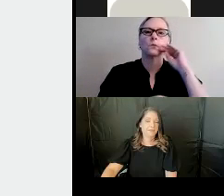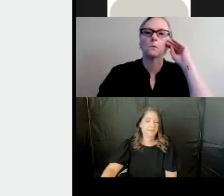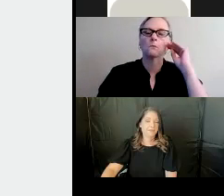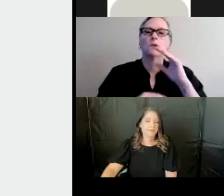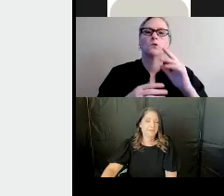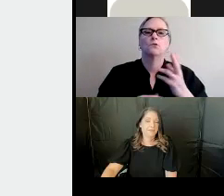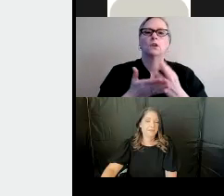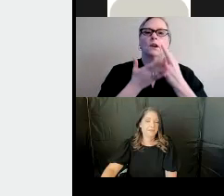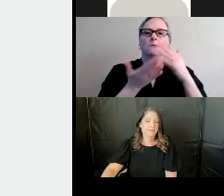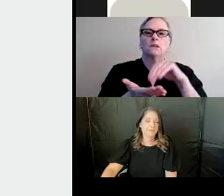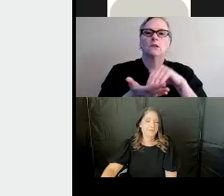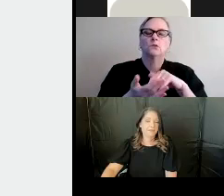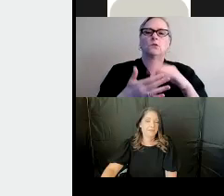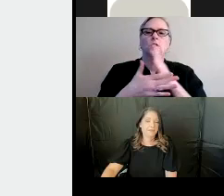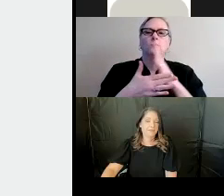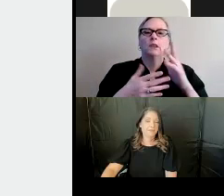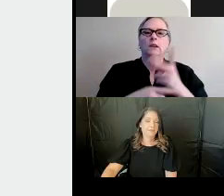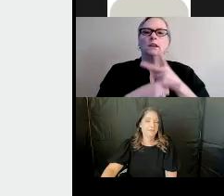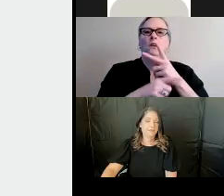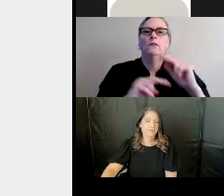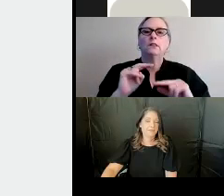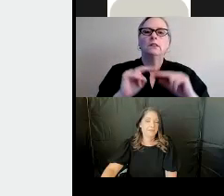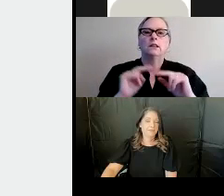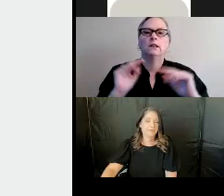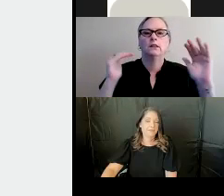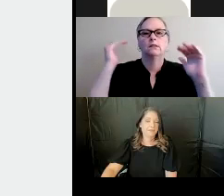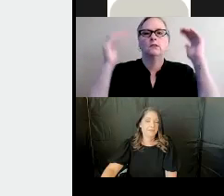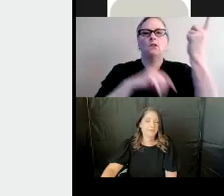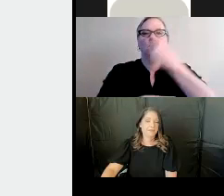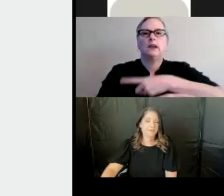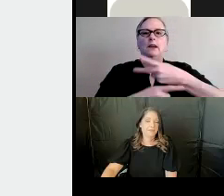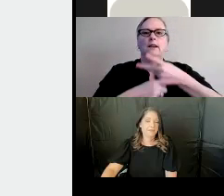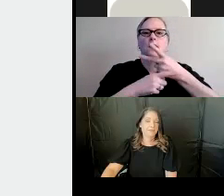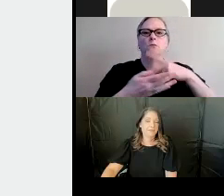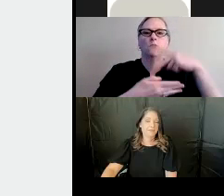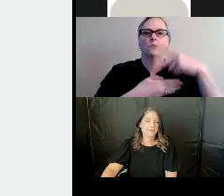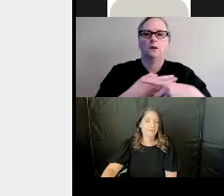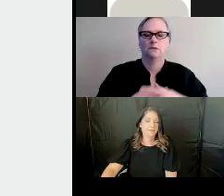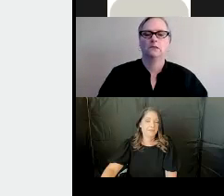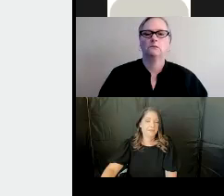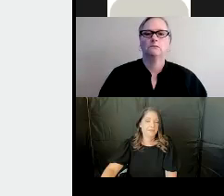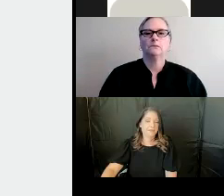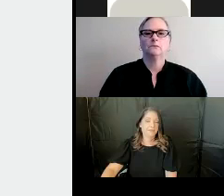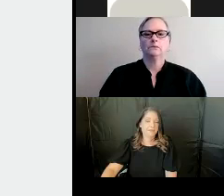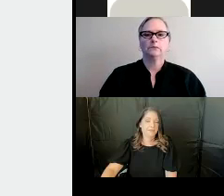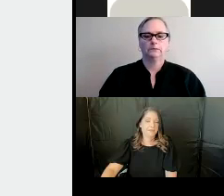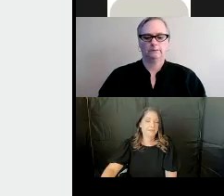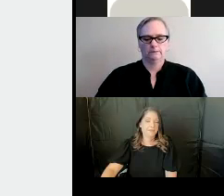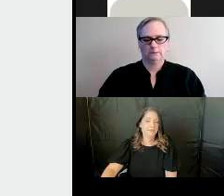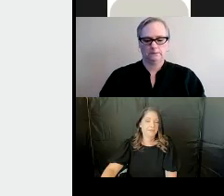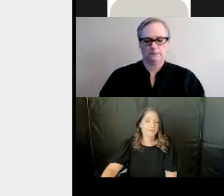centers, intermediate care facilities, adult day care programs.